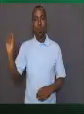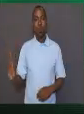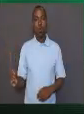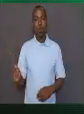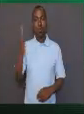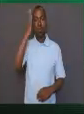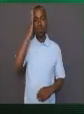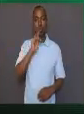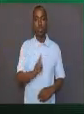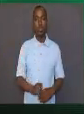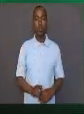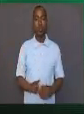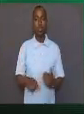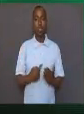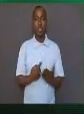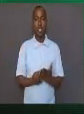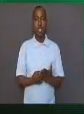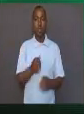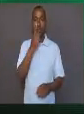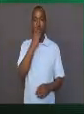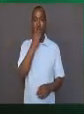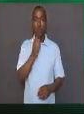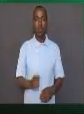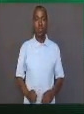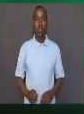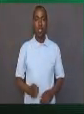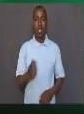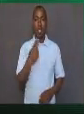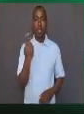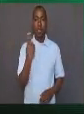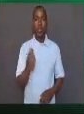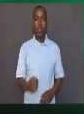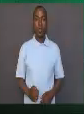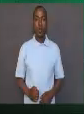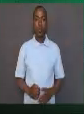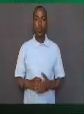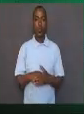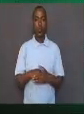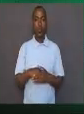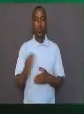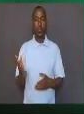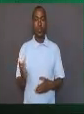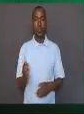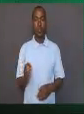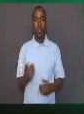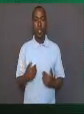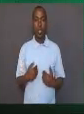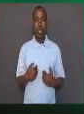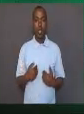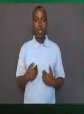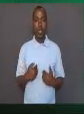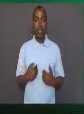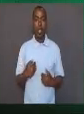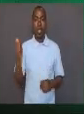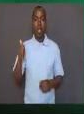so they were already accustomed to using it. Also, the endod berry